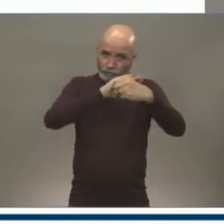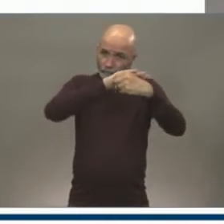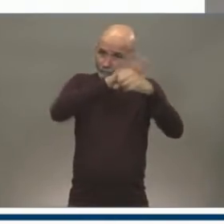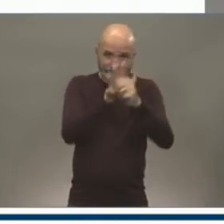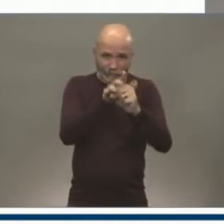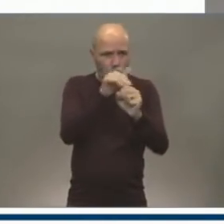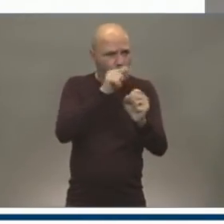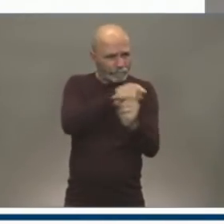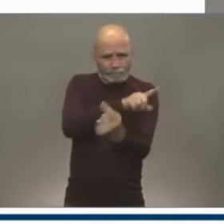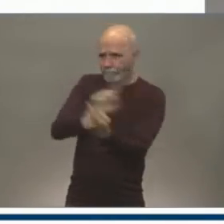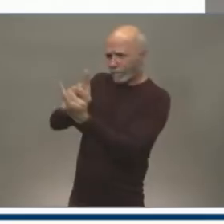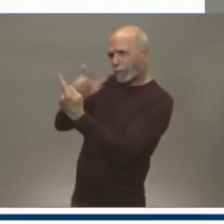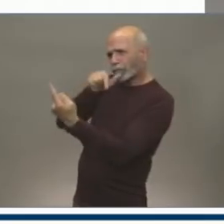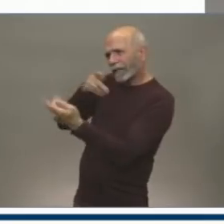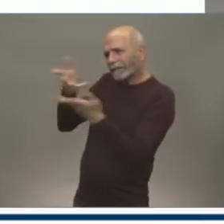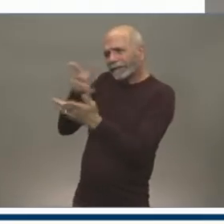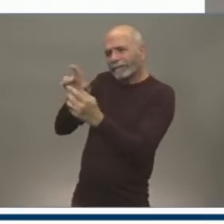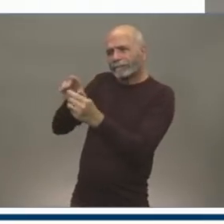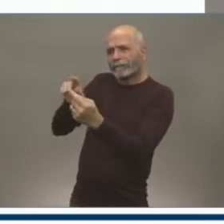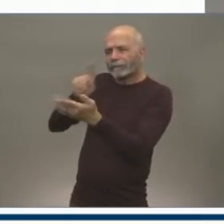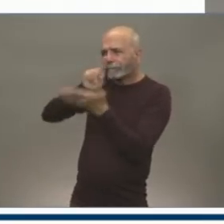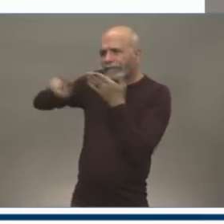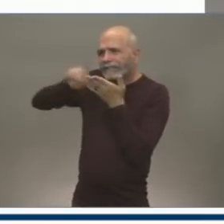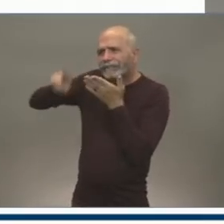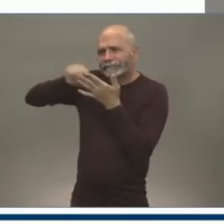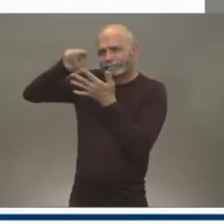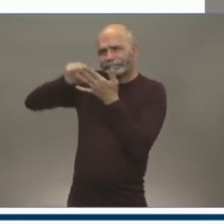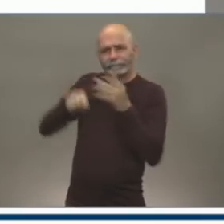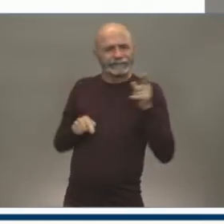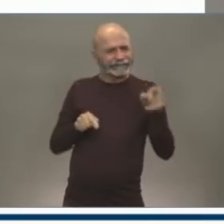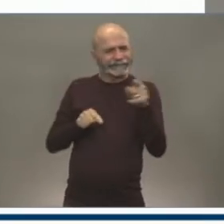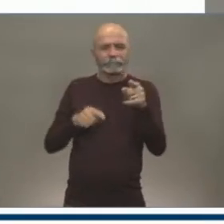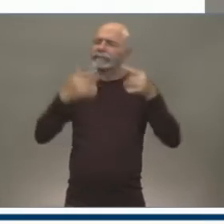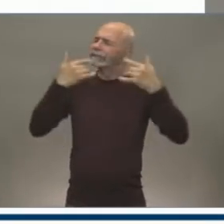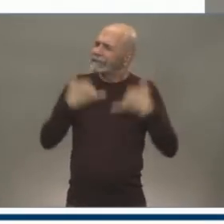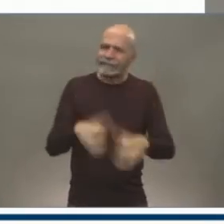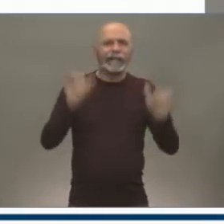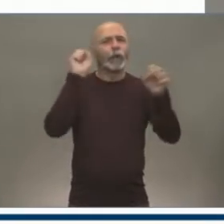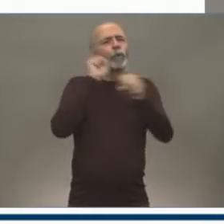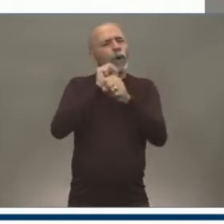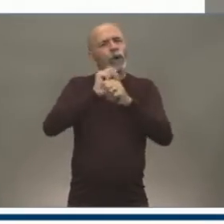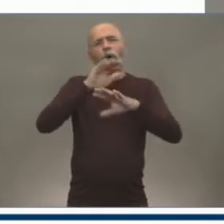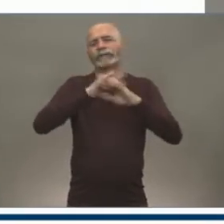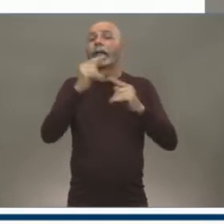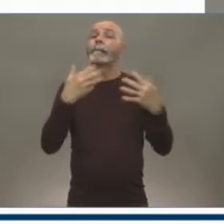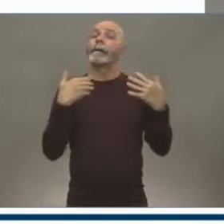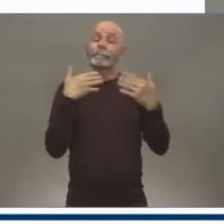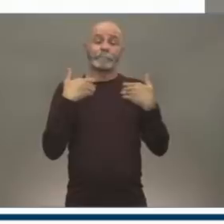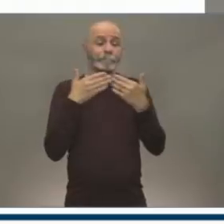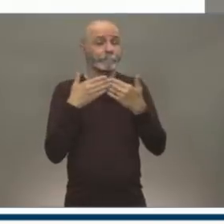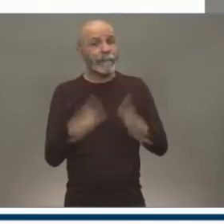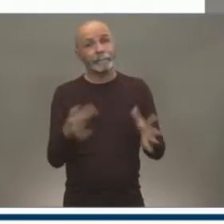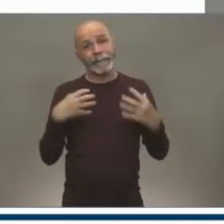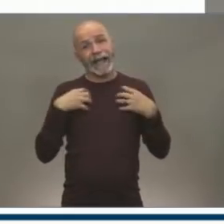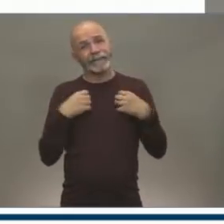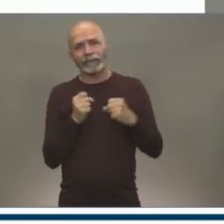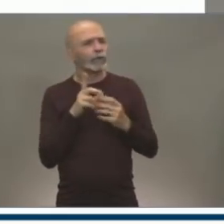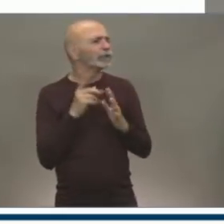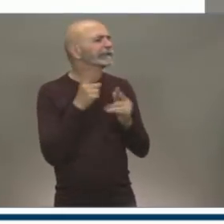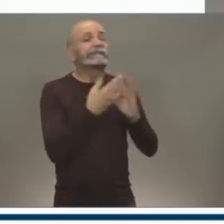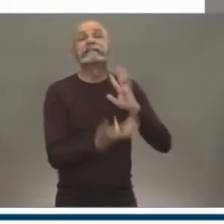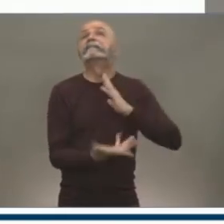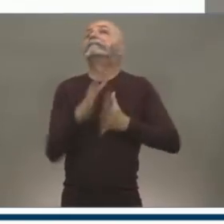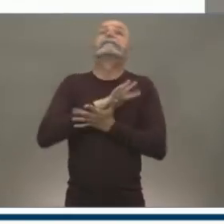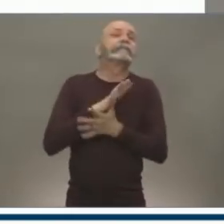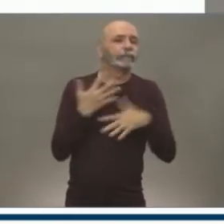Where they continue to the management team at public health continue to streamline and prioritize the work